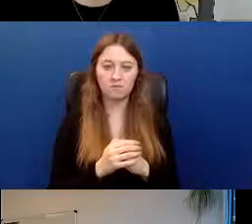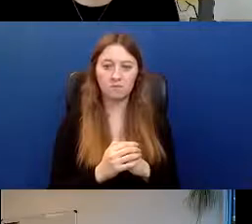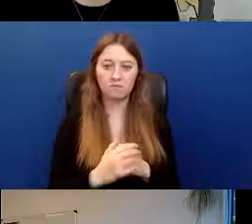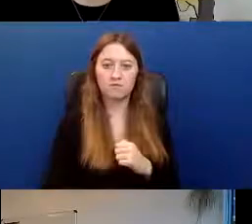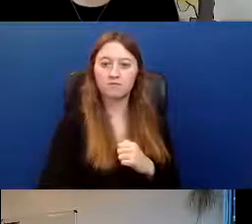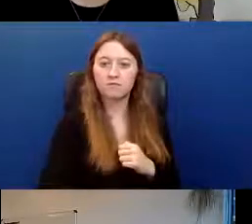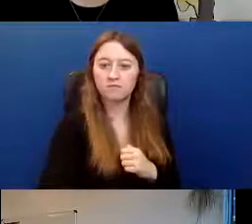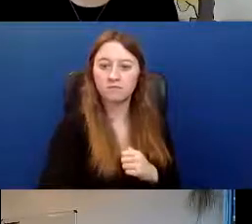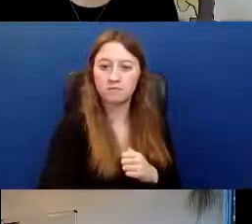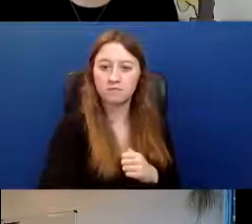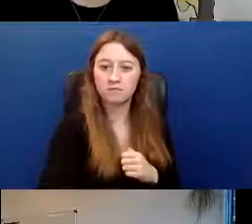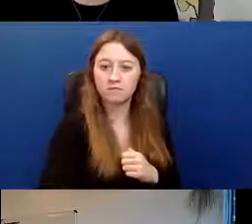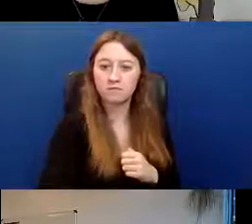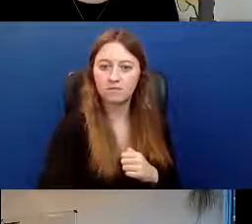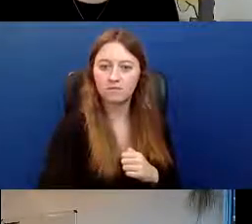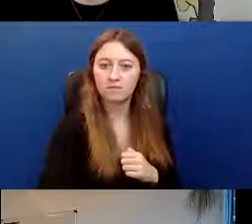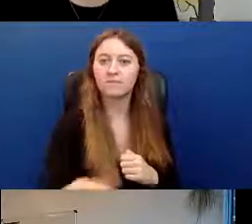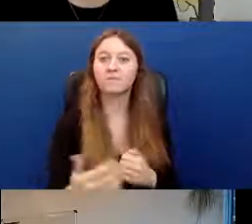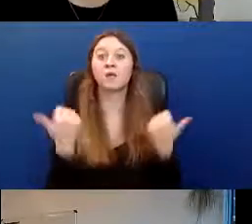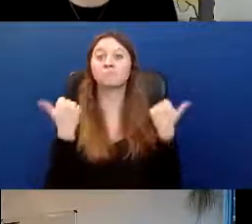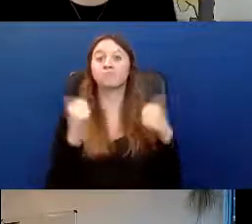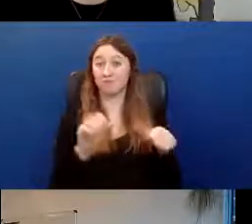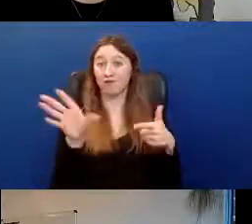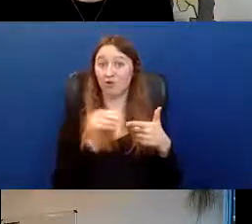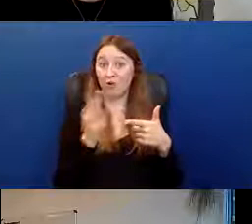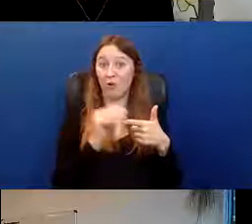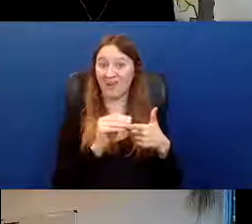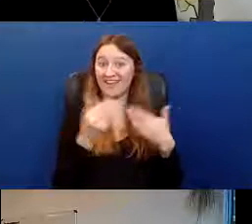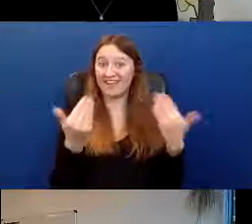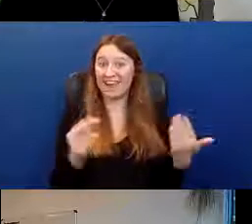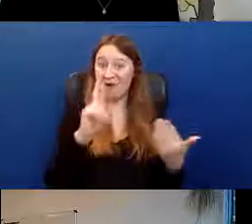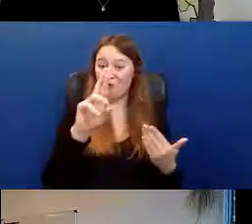Okay, and we're recording. Ros, I'll hand over to you.